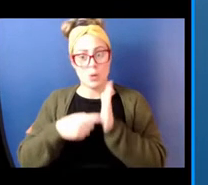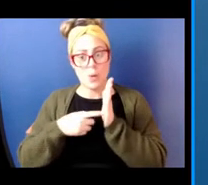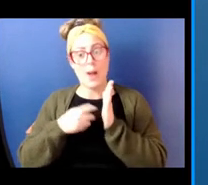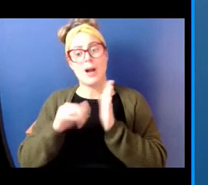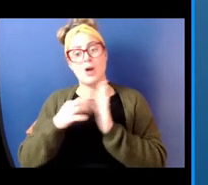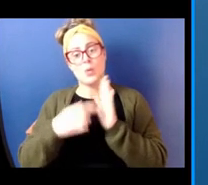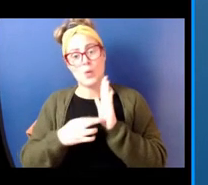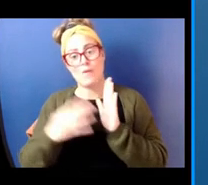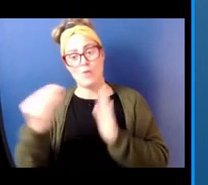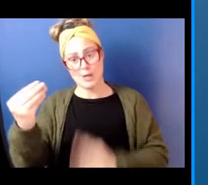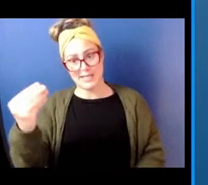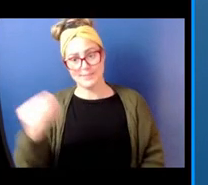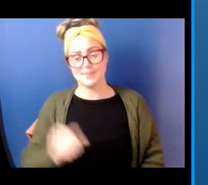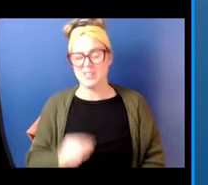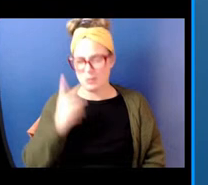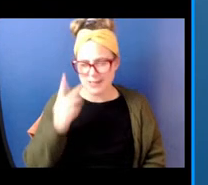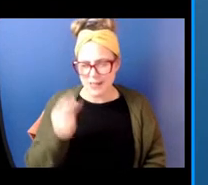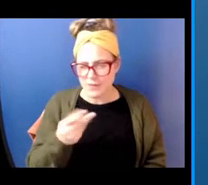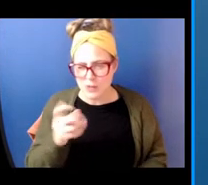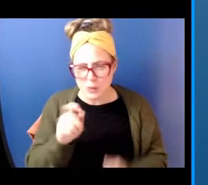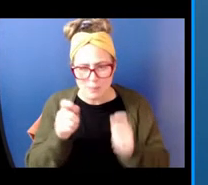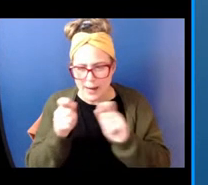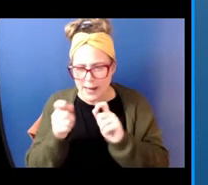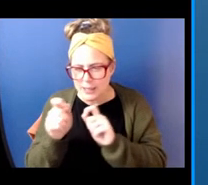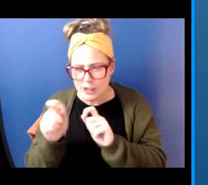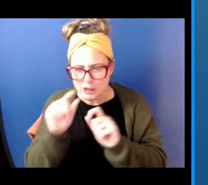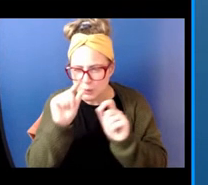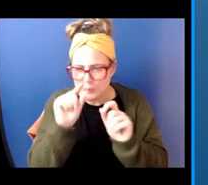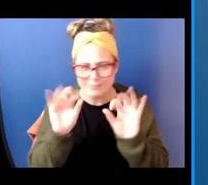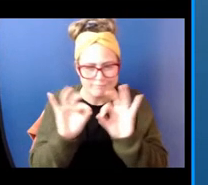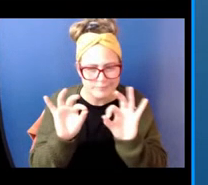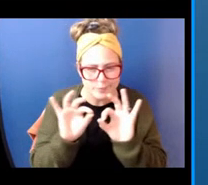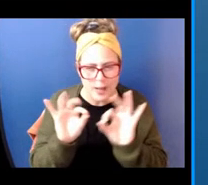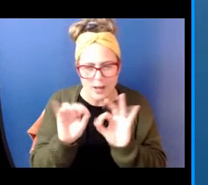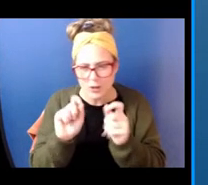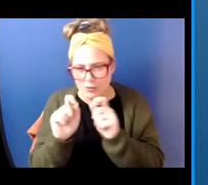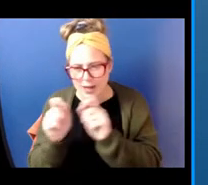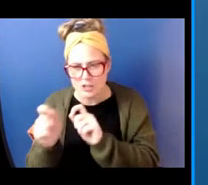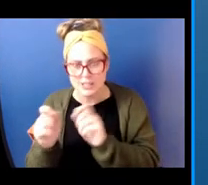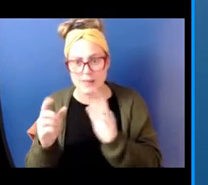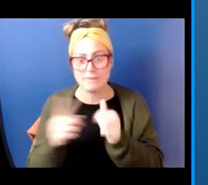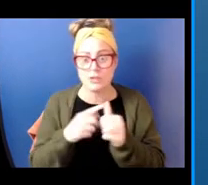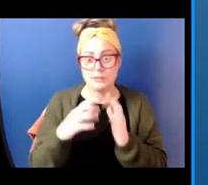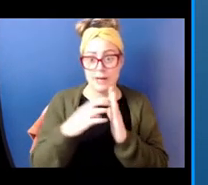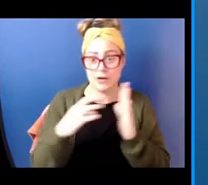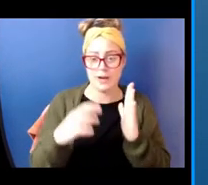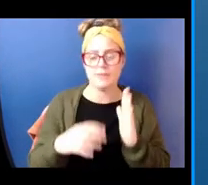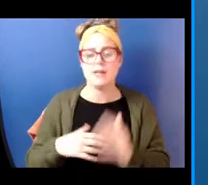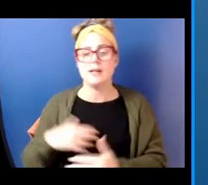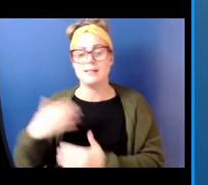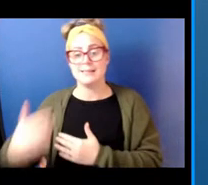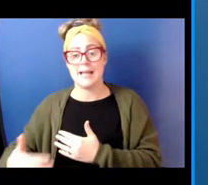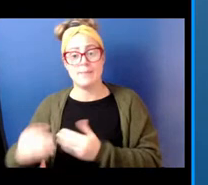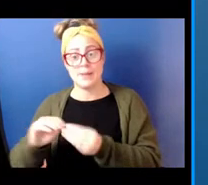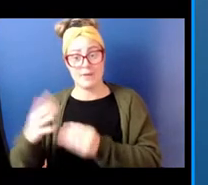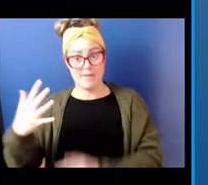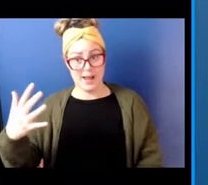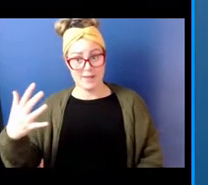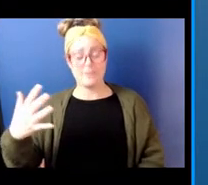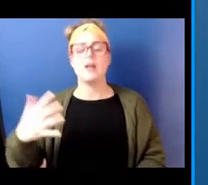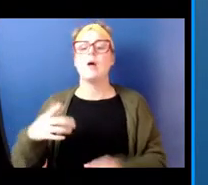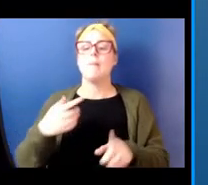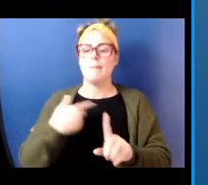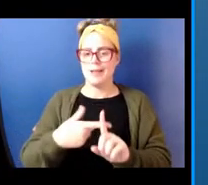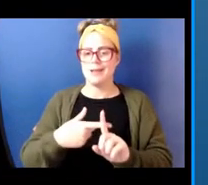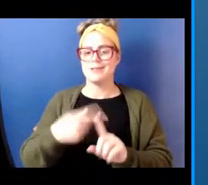you'll see that we only have a couple of minor Corrections in the first paragraph and step five plus a gender reference update in Step